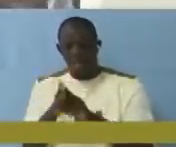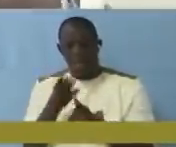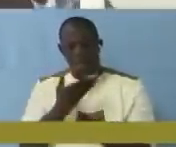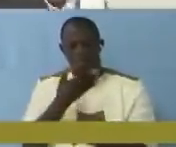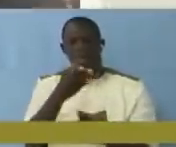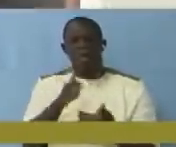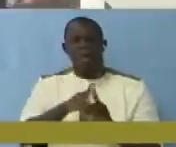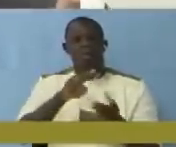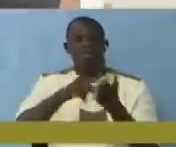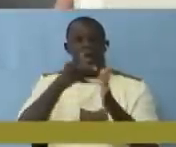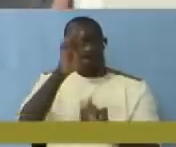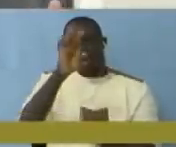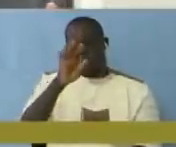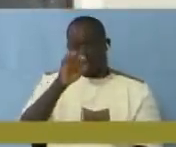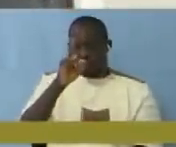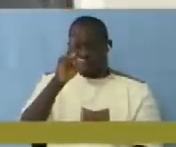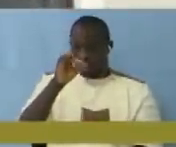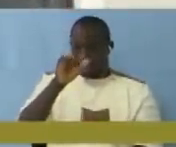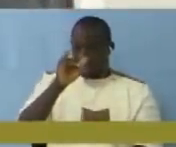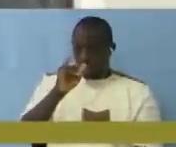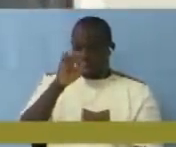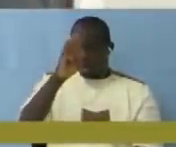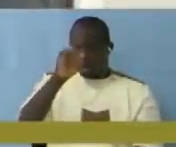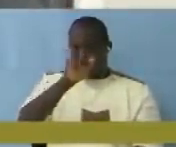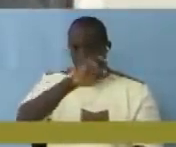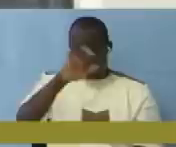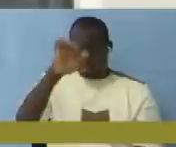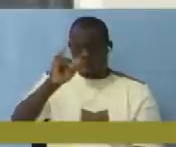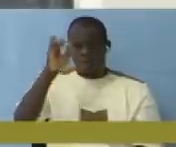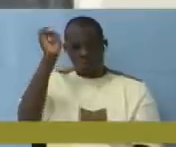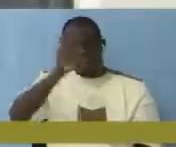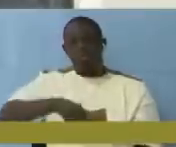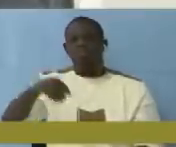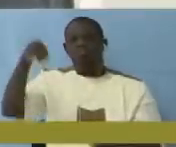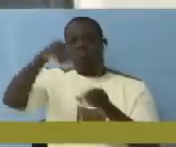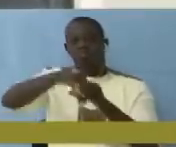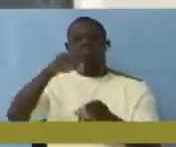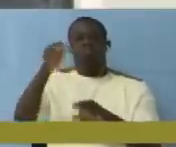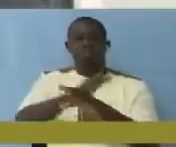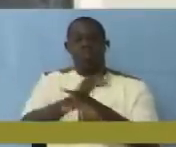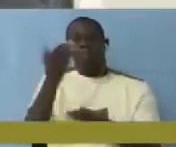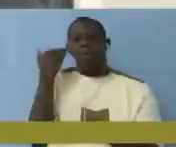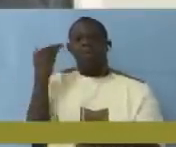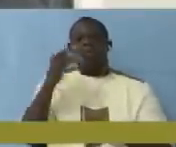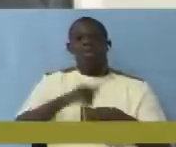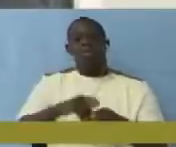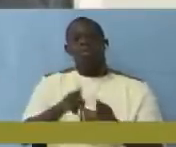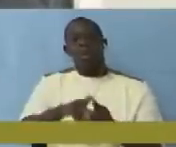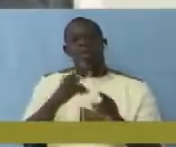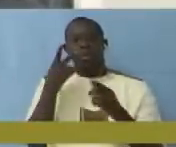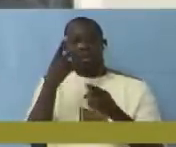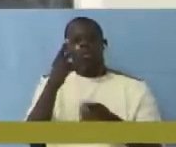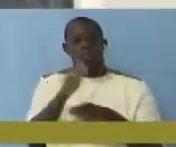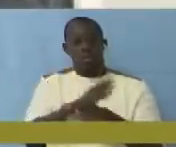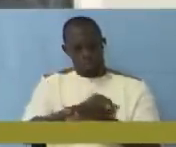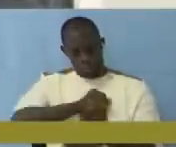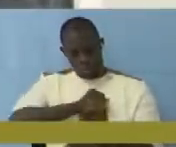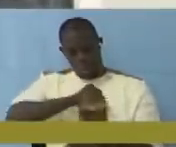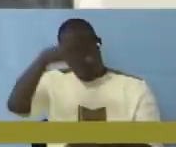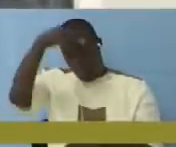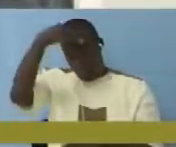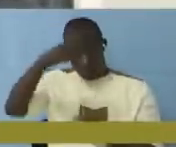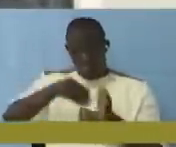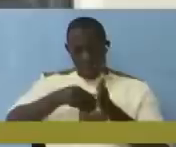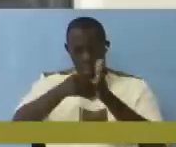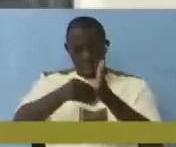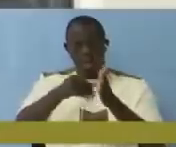Fodebari would necessarily be involved in the inquiry at the time, seeing that he was head of investigation, as you